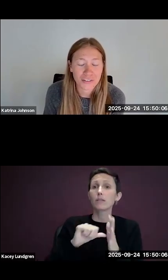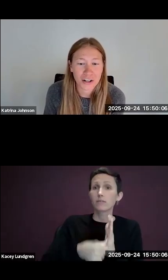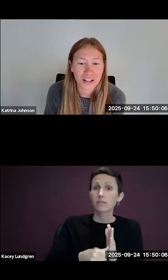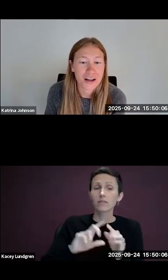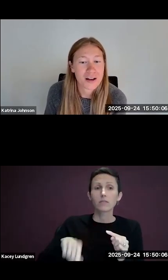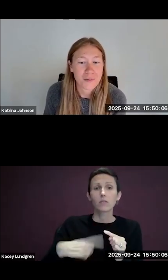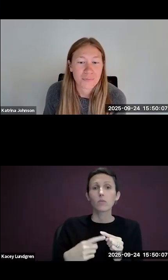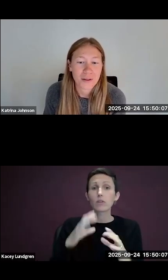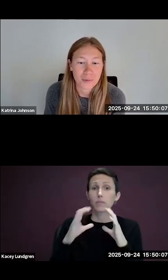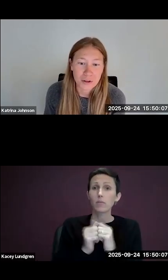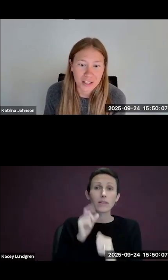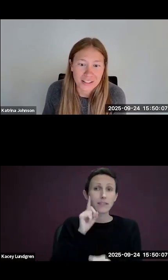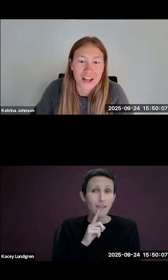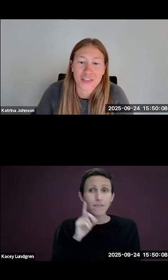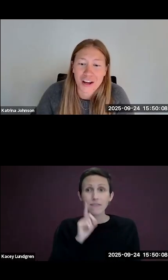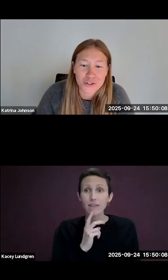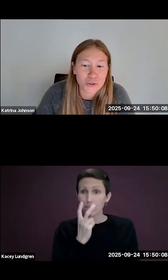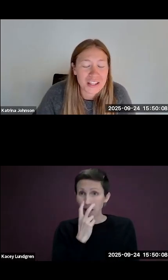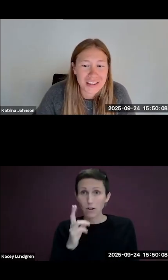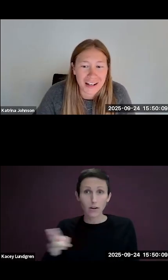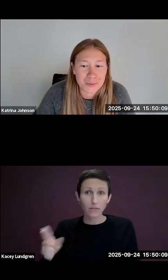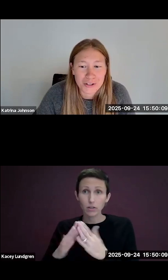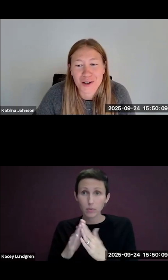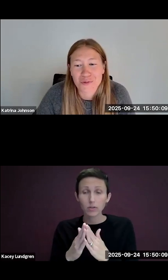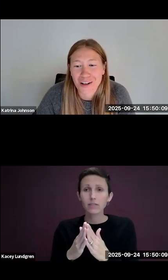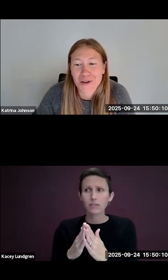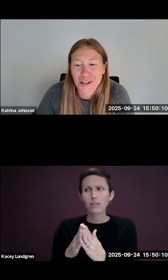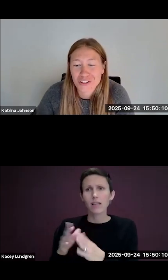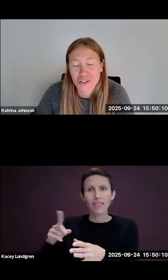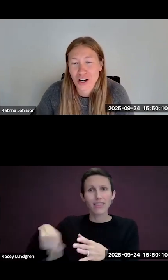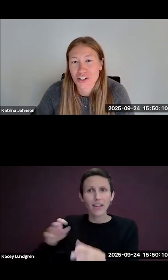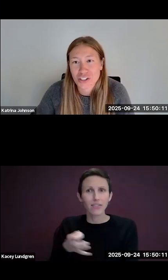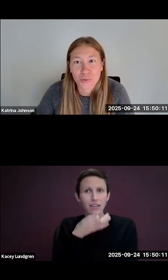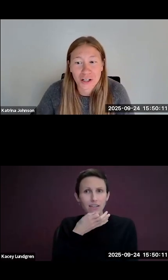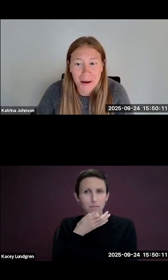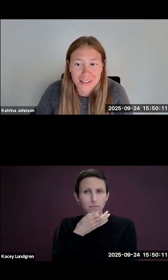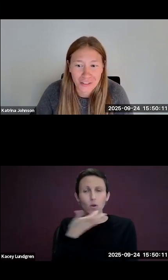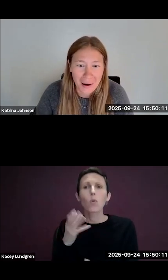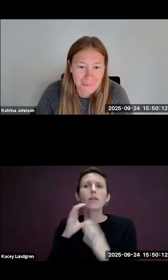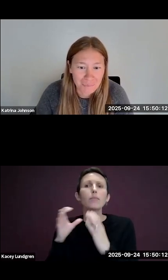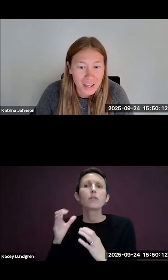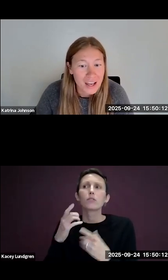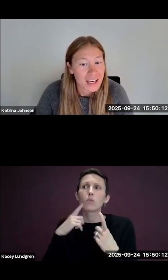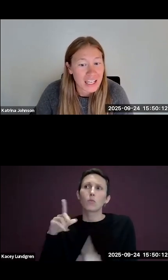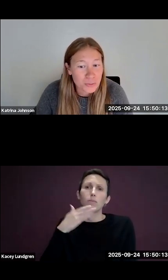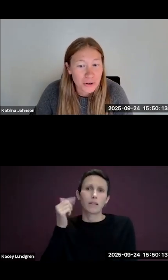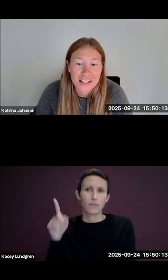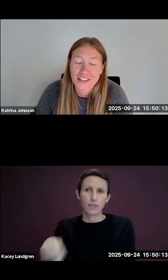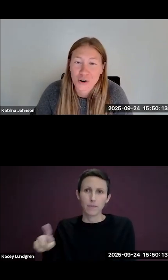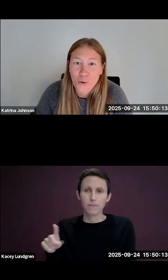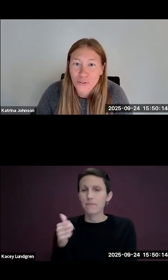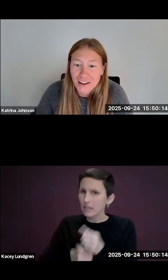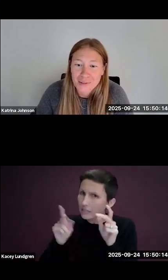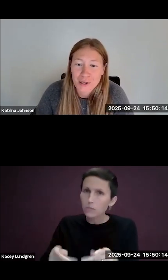deafblind, or hard of hearing communities, they are truly the experts on what communication strategies work best for them. Each